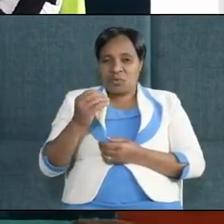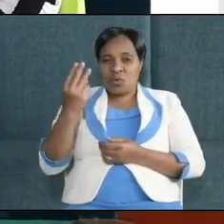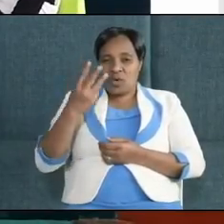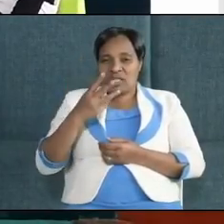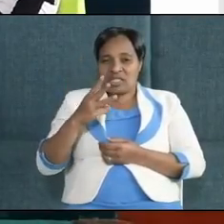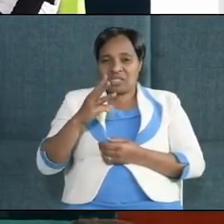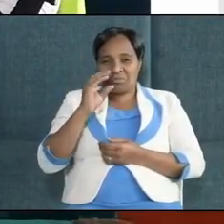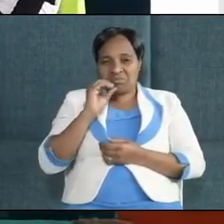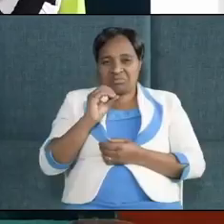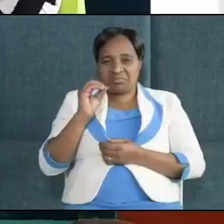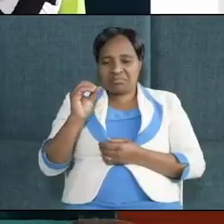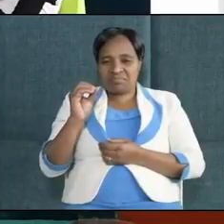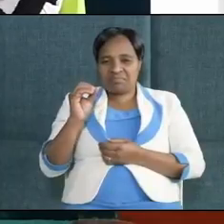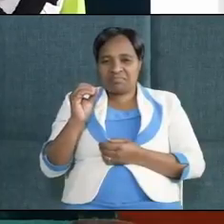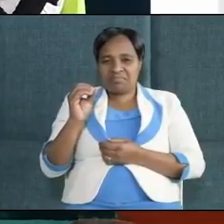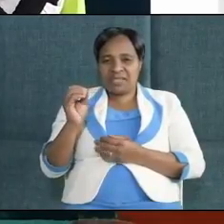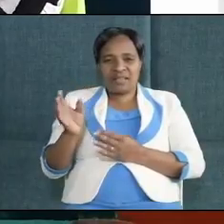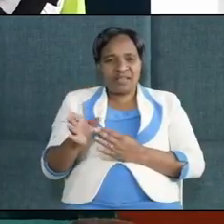Wednesday?